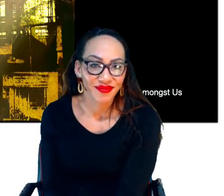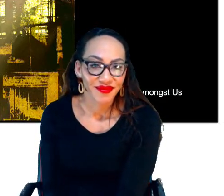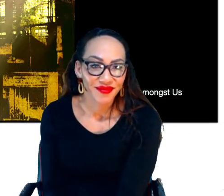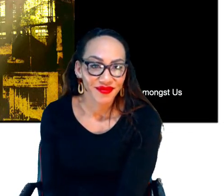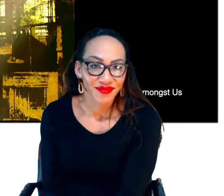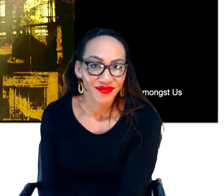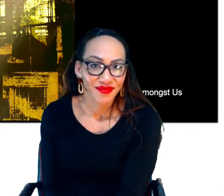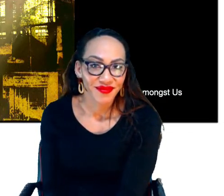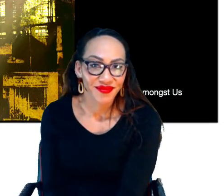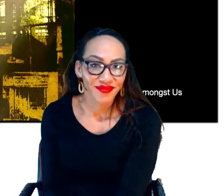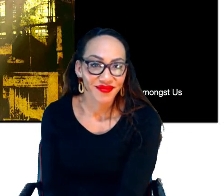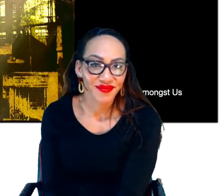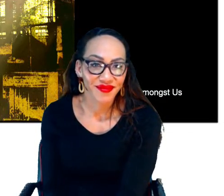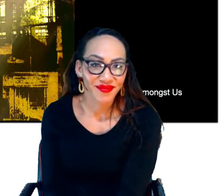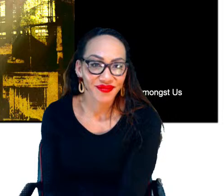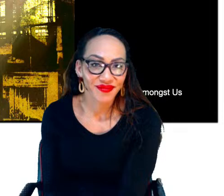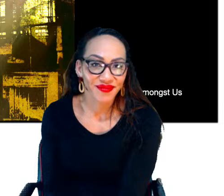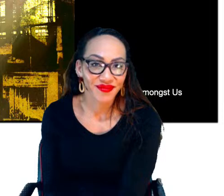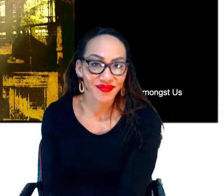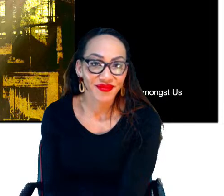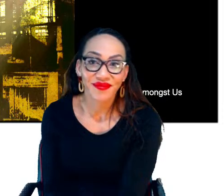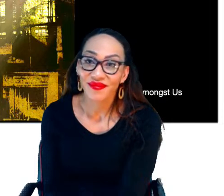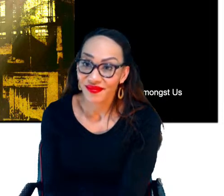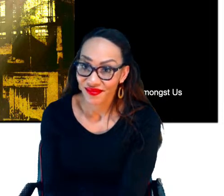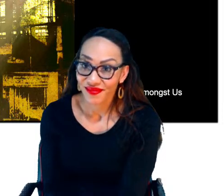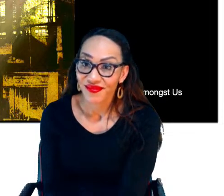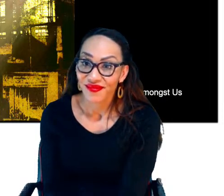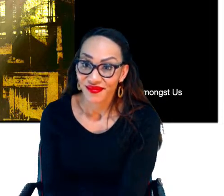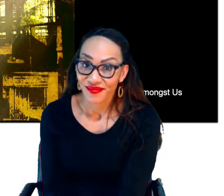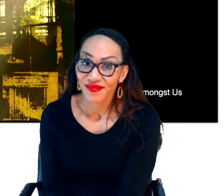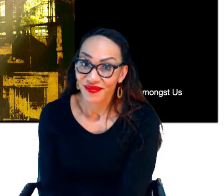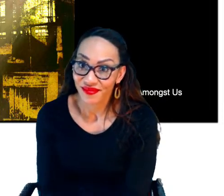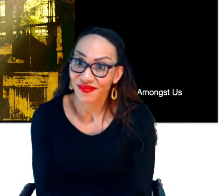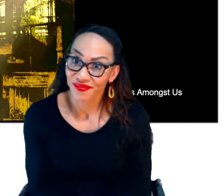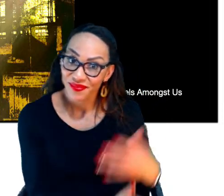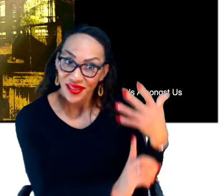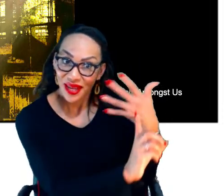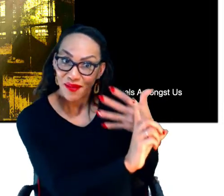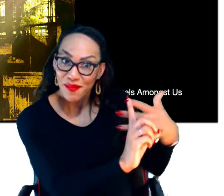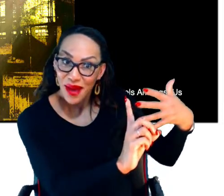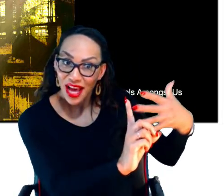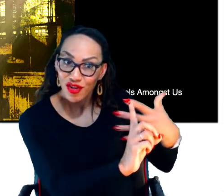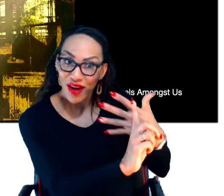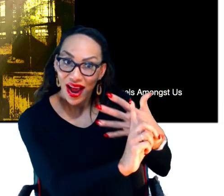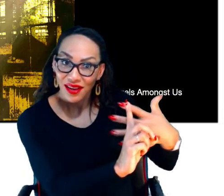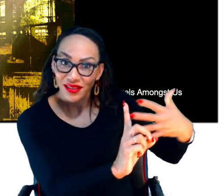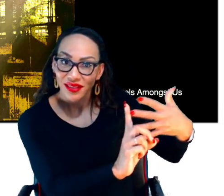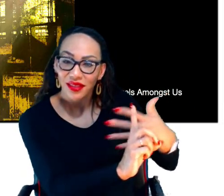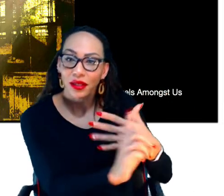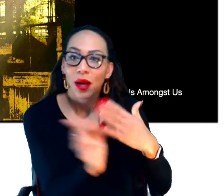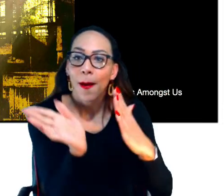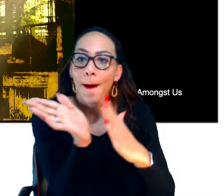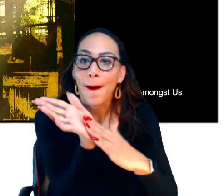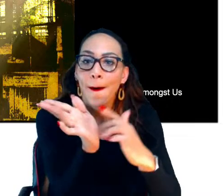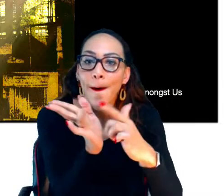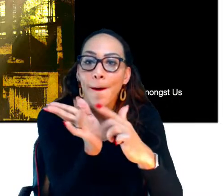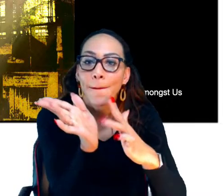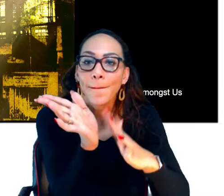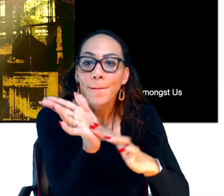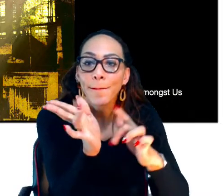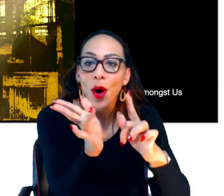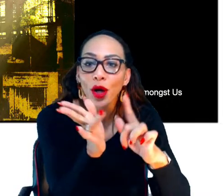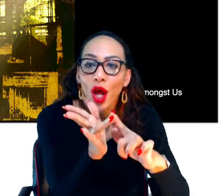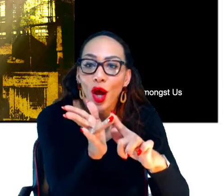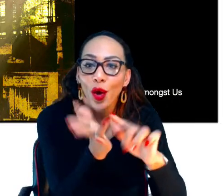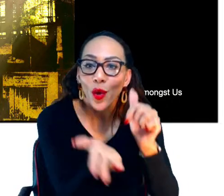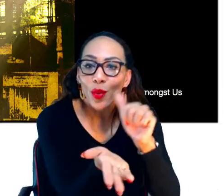Again, this is kind of these bits here at the background are kind of monoprints that I've made, and then